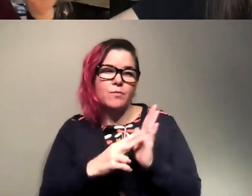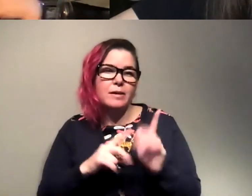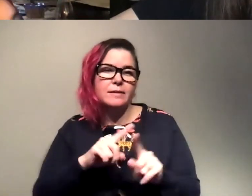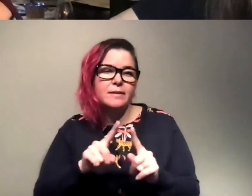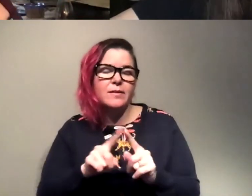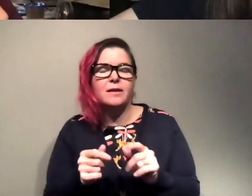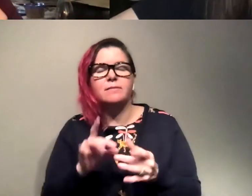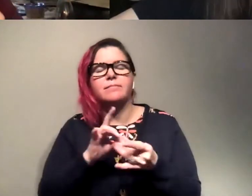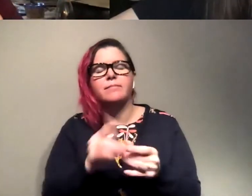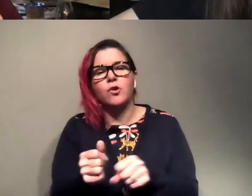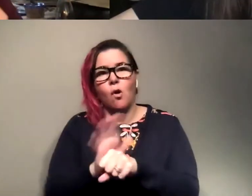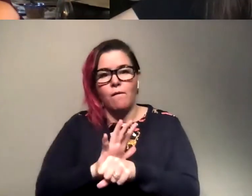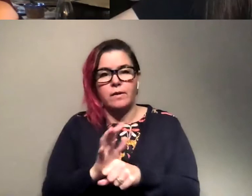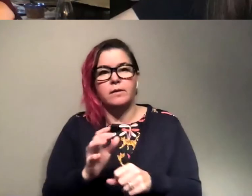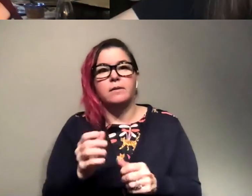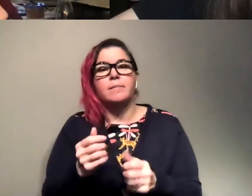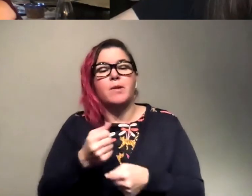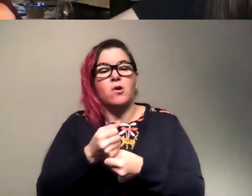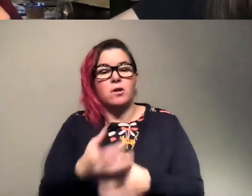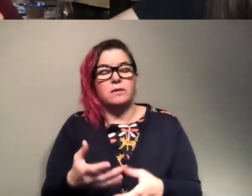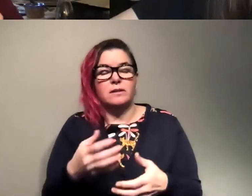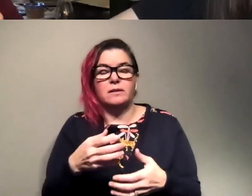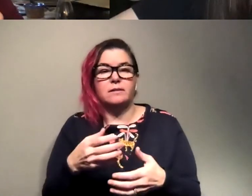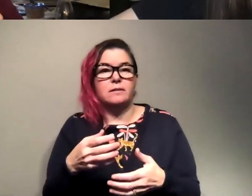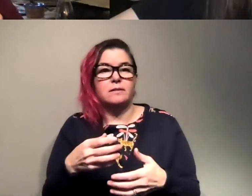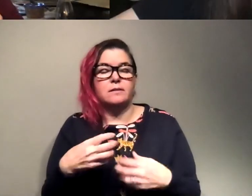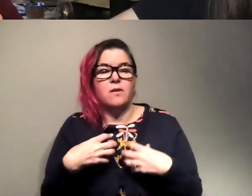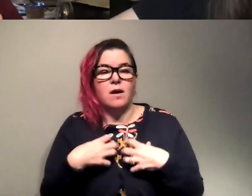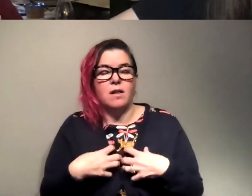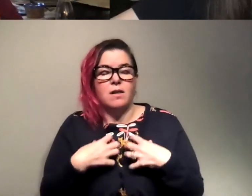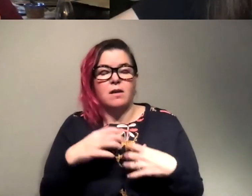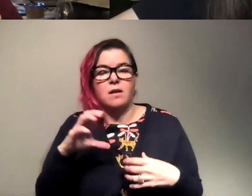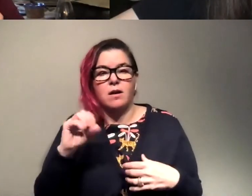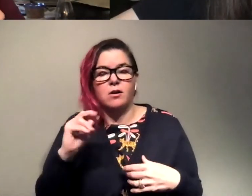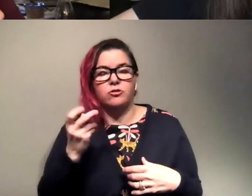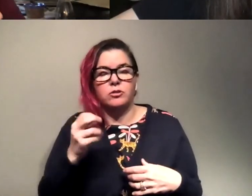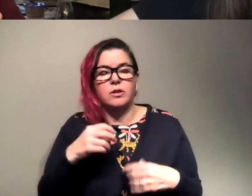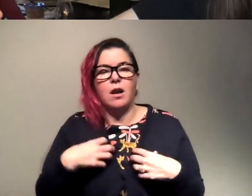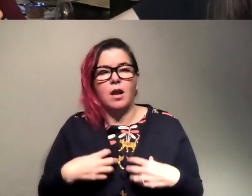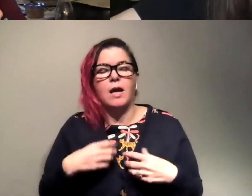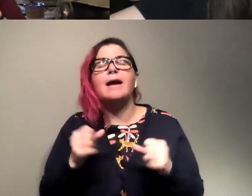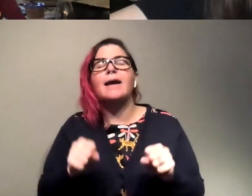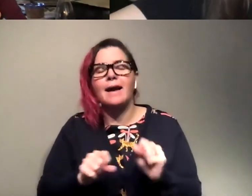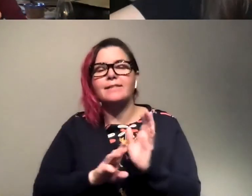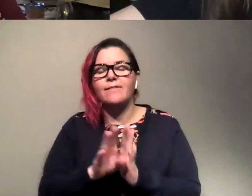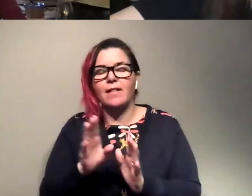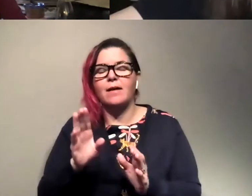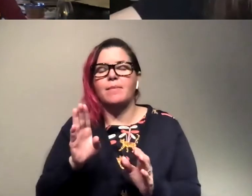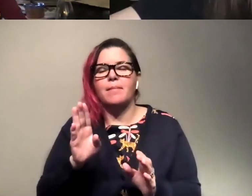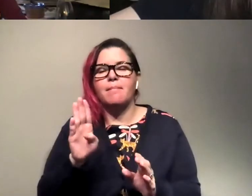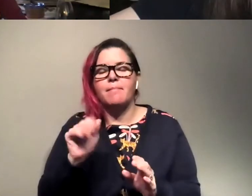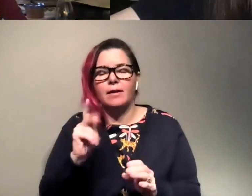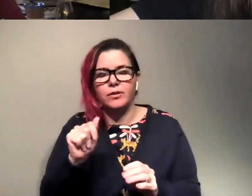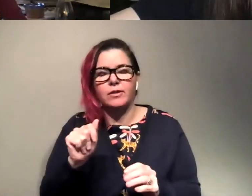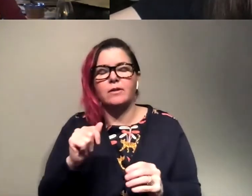COVID, where it's causing so much congestion in the lungs that people can develop a bacterial pneumonia on top of